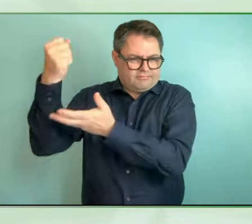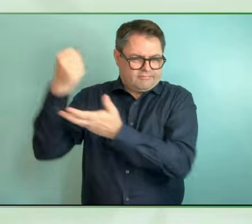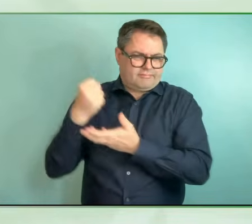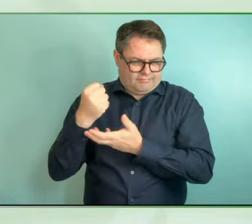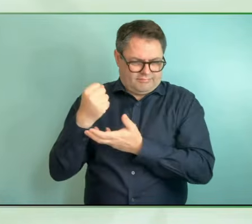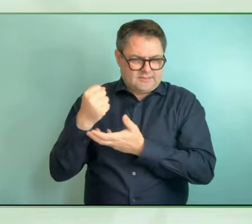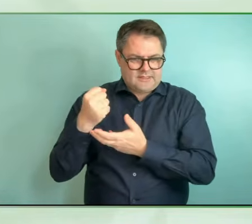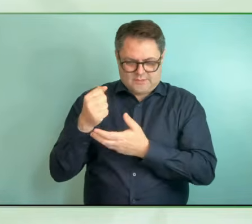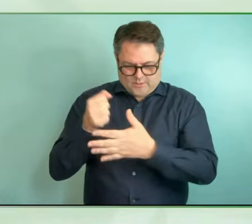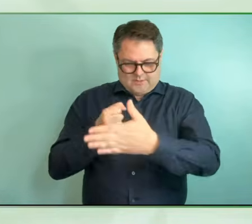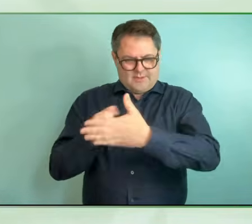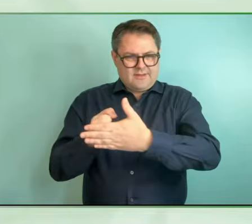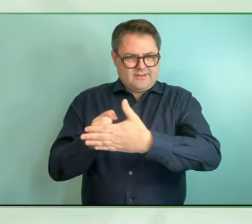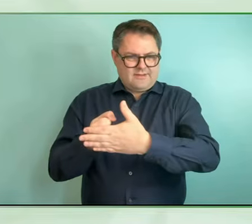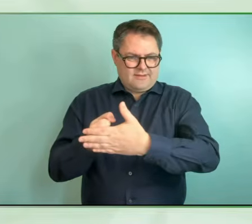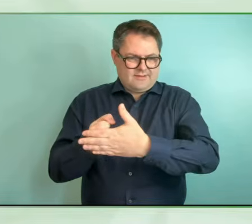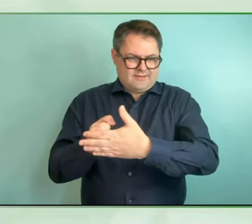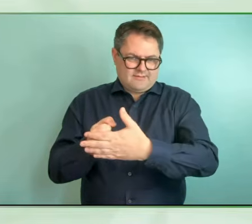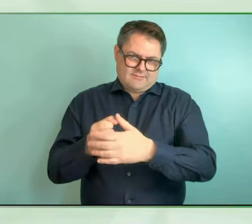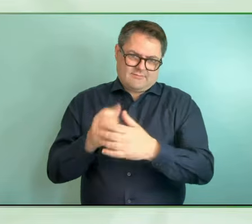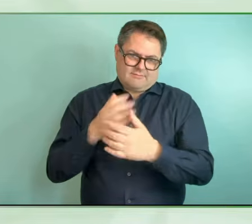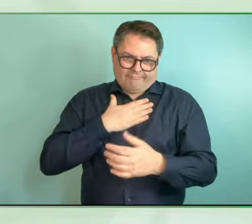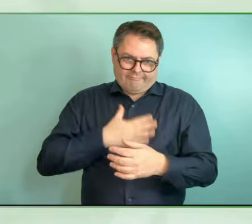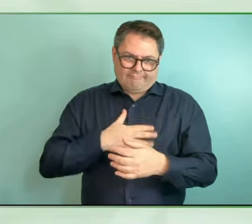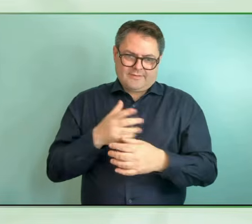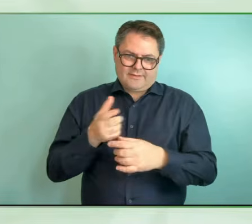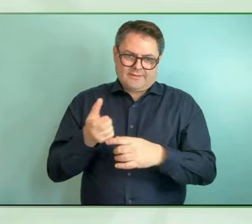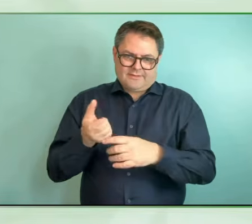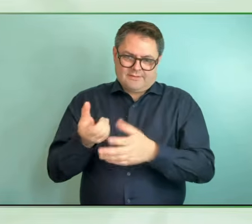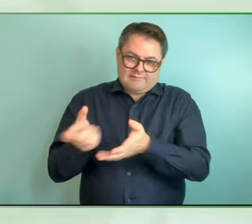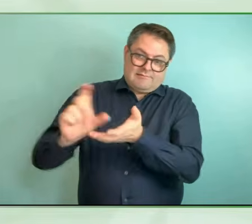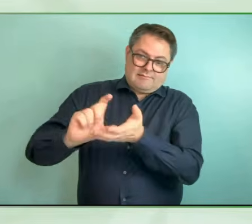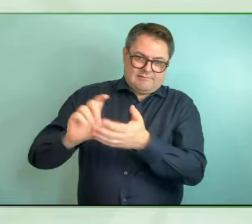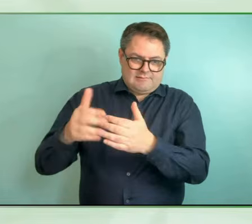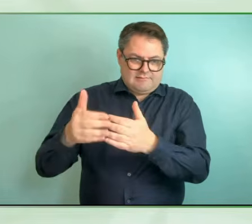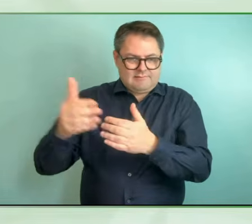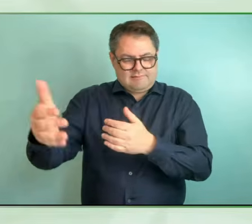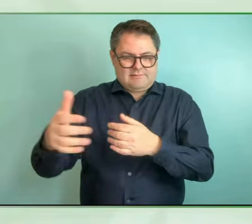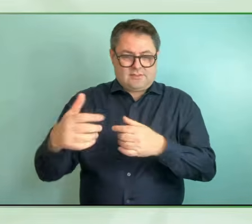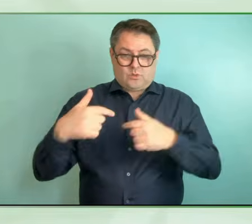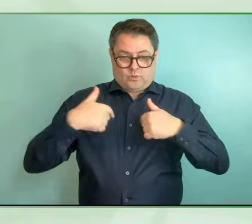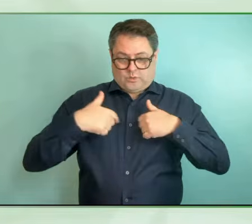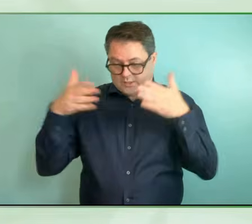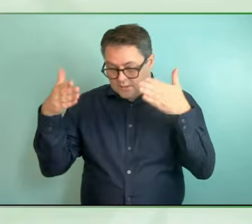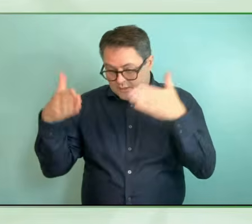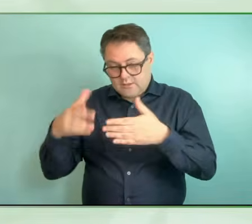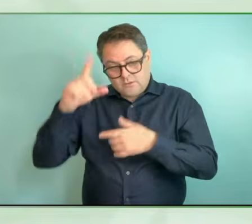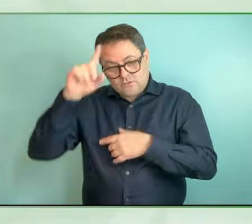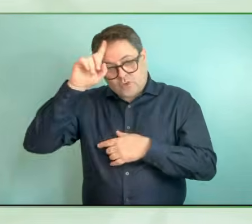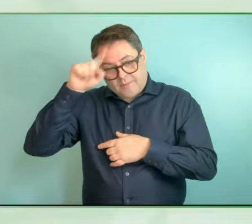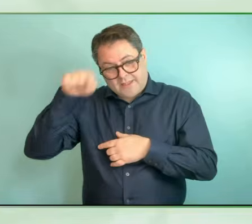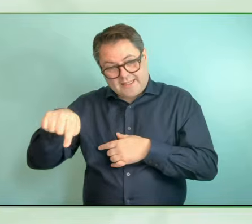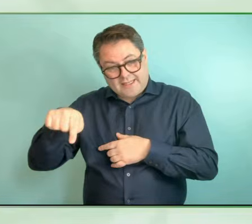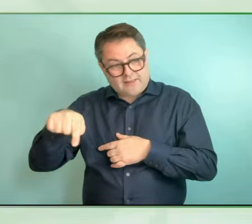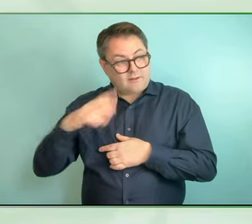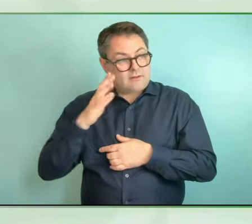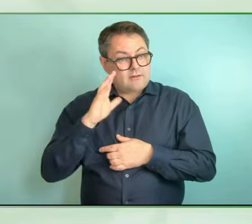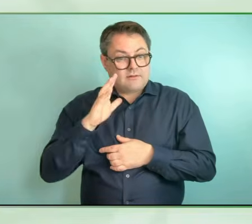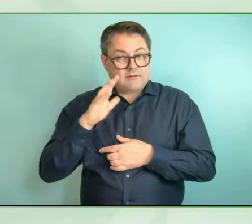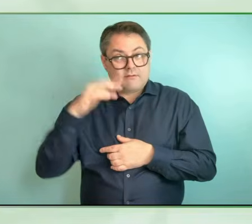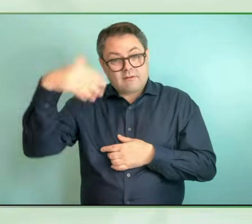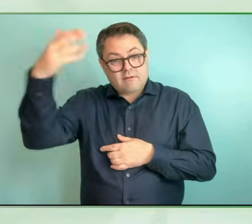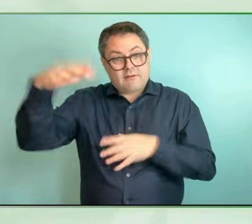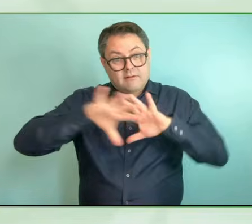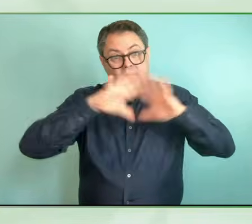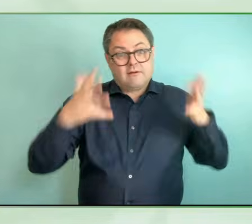now we don't have plans to expand internationally, but as the project is open source, everyone can